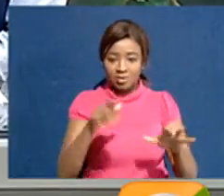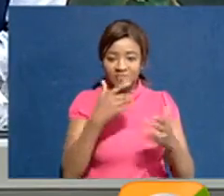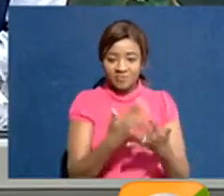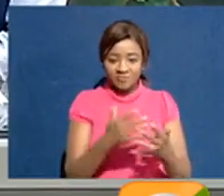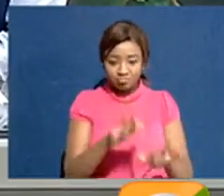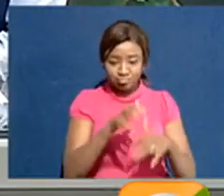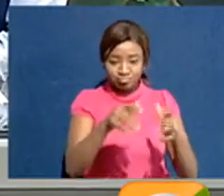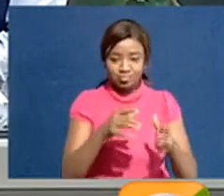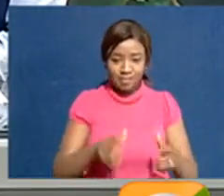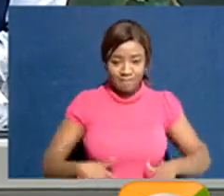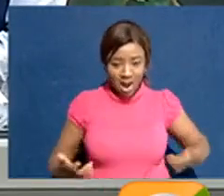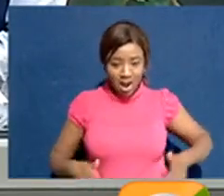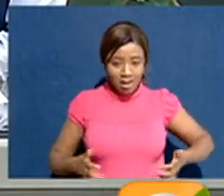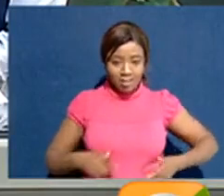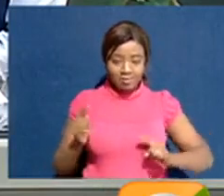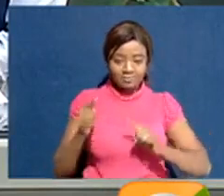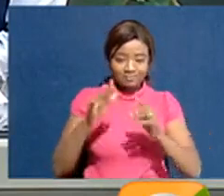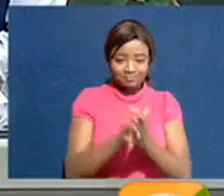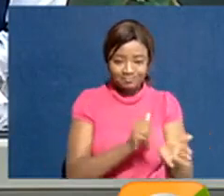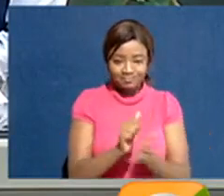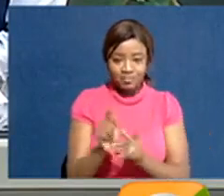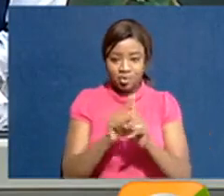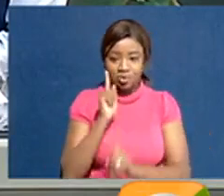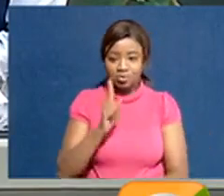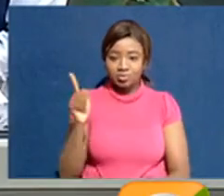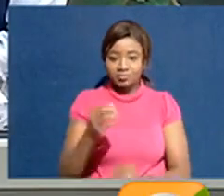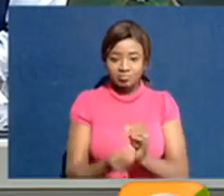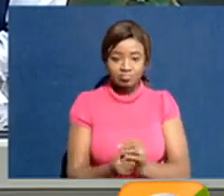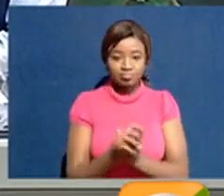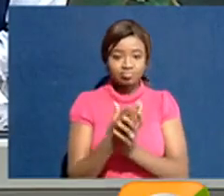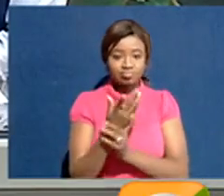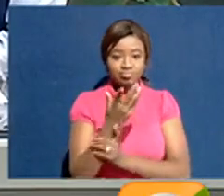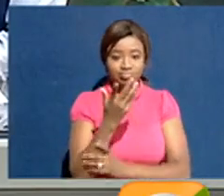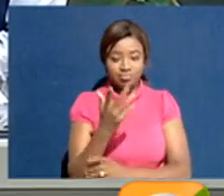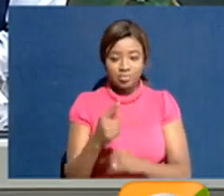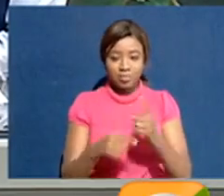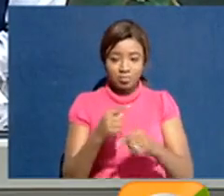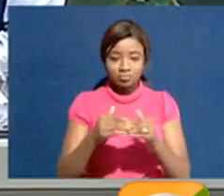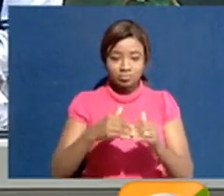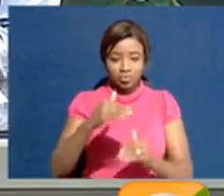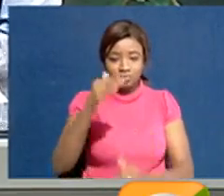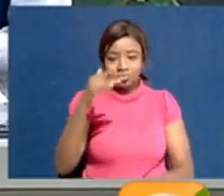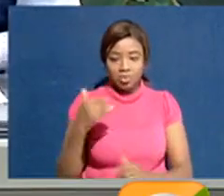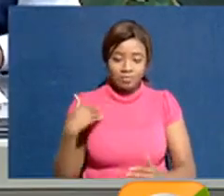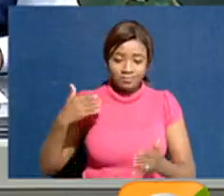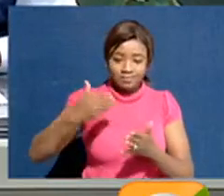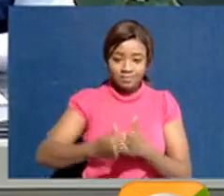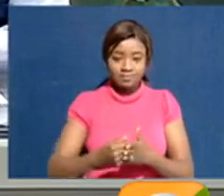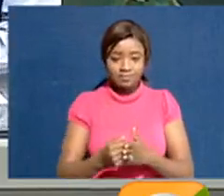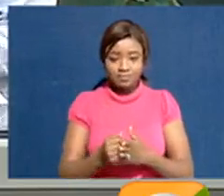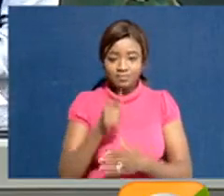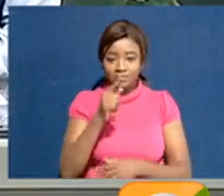by monkeys. Well, according to the locals, the monkeys have been growing in numbers over the years, escalating